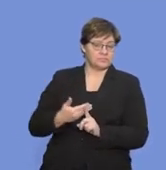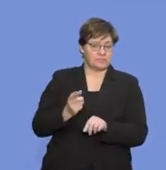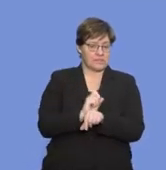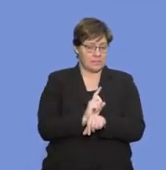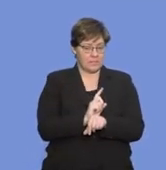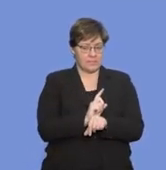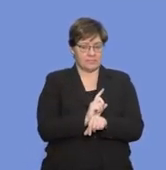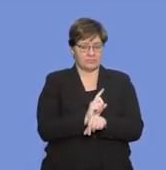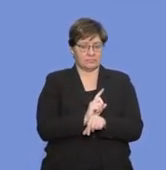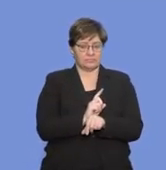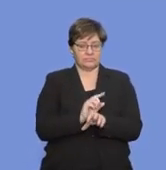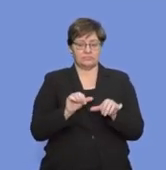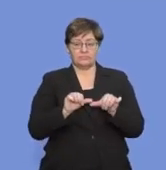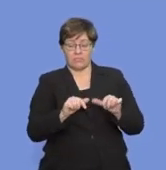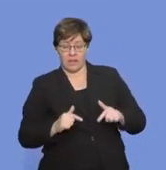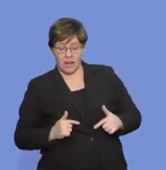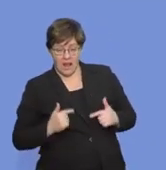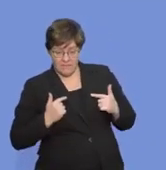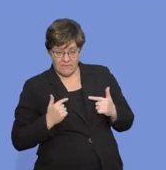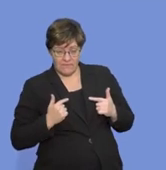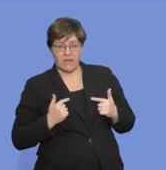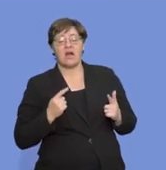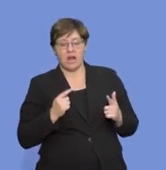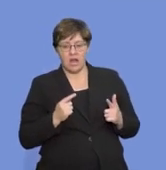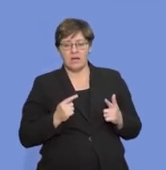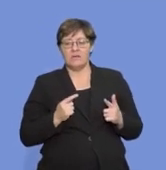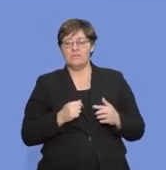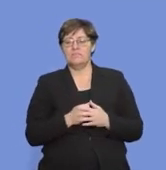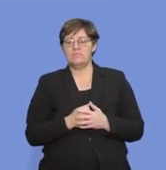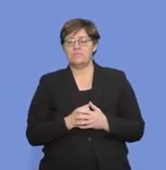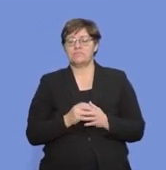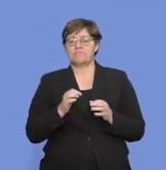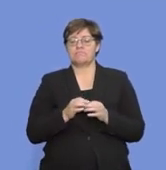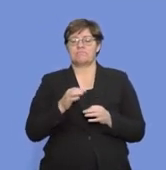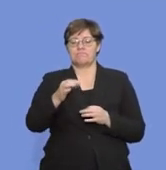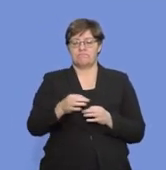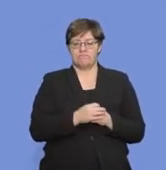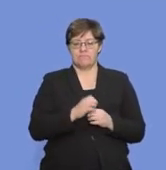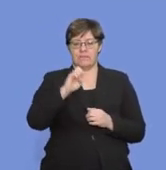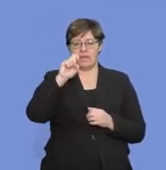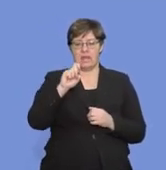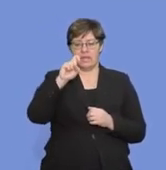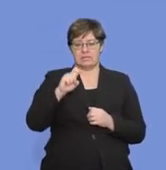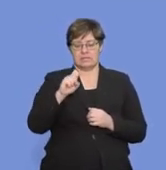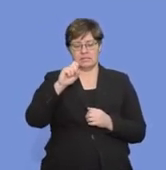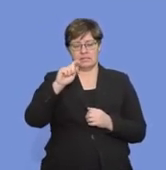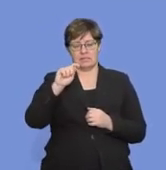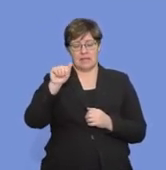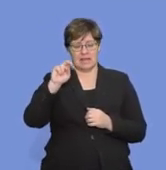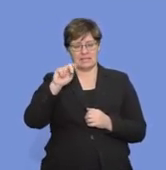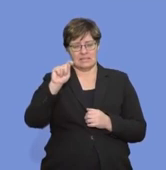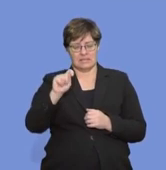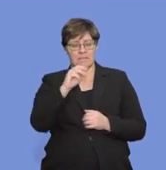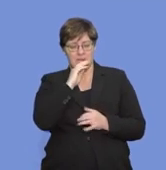time, if the species remain alive, they are extant, and extant means that they're still in